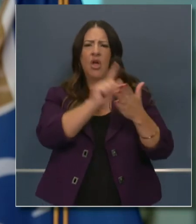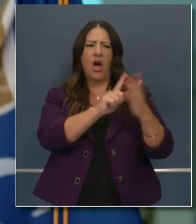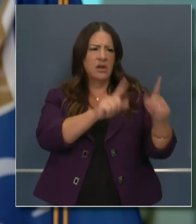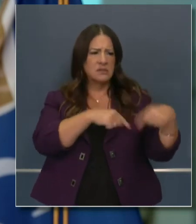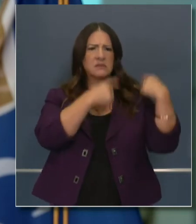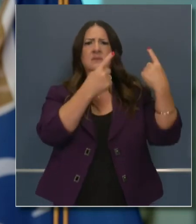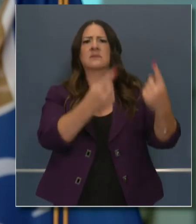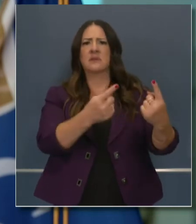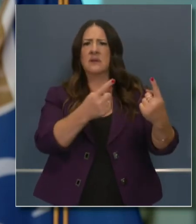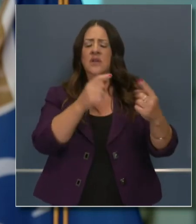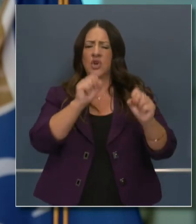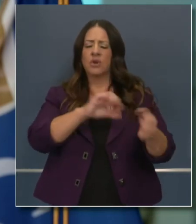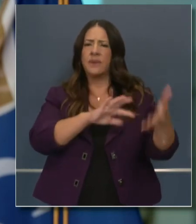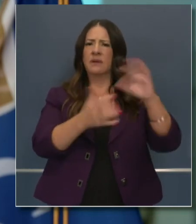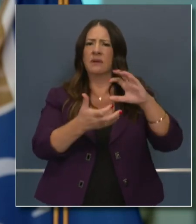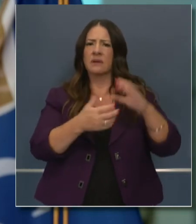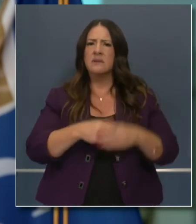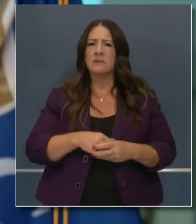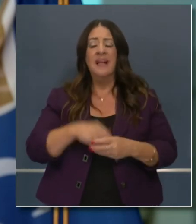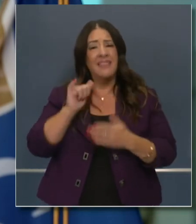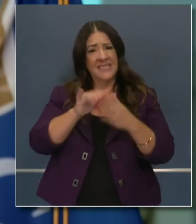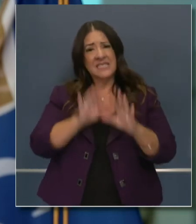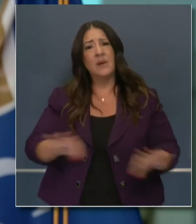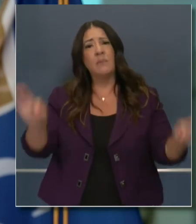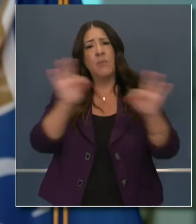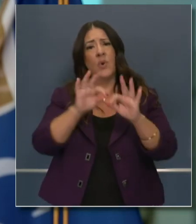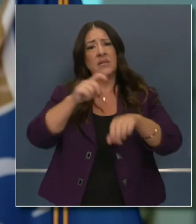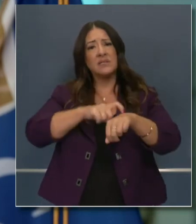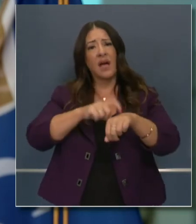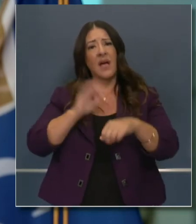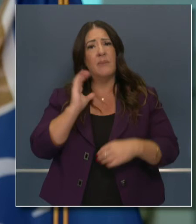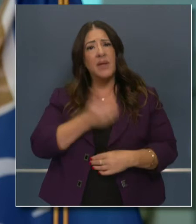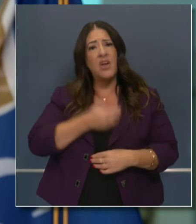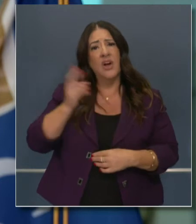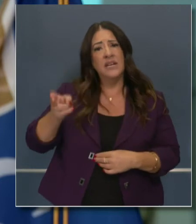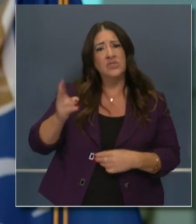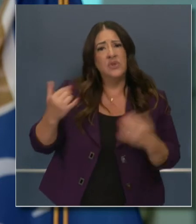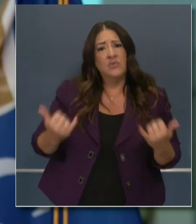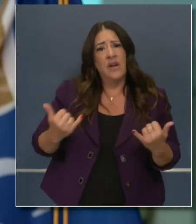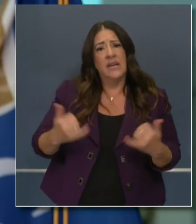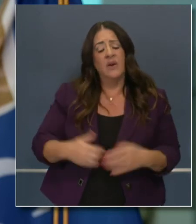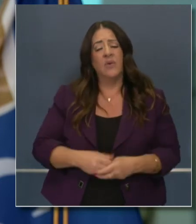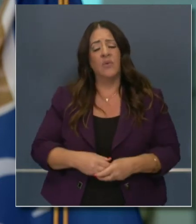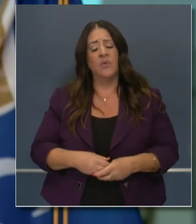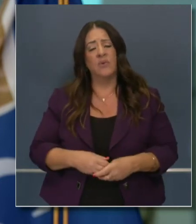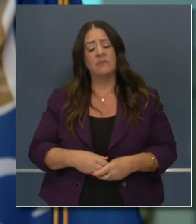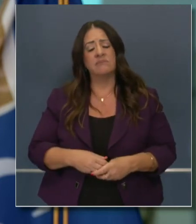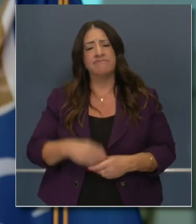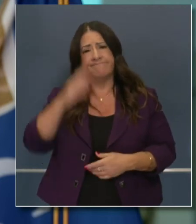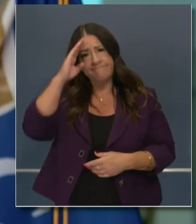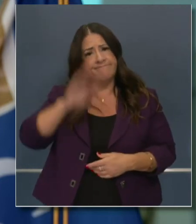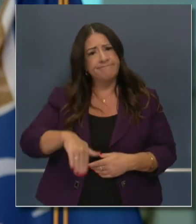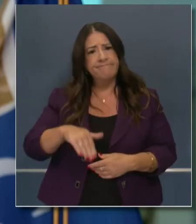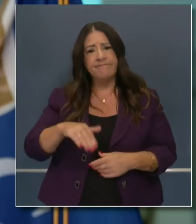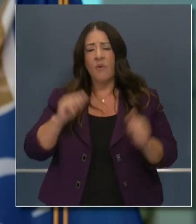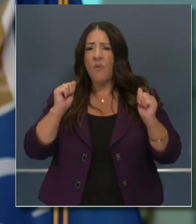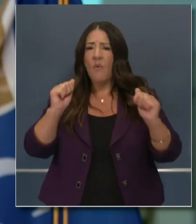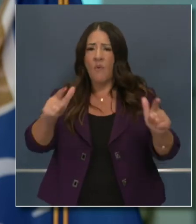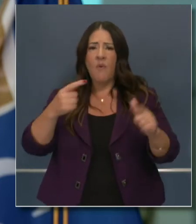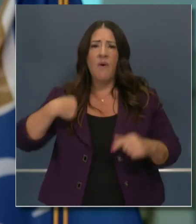come. So this is a profound moment in our nation's history. And I know that all of